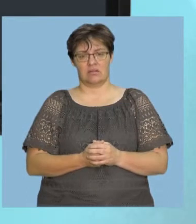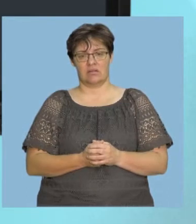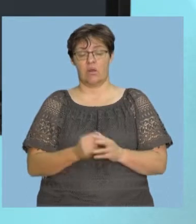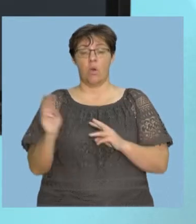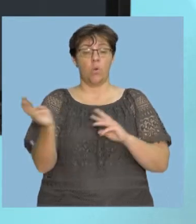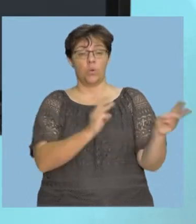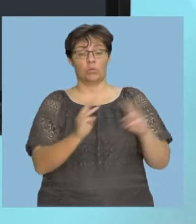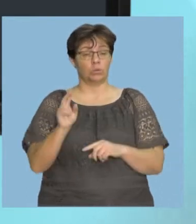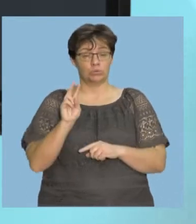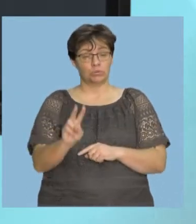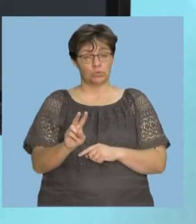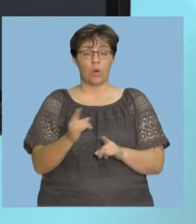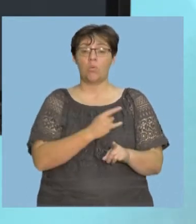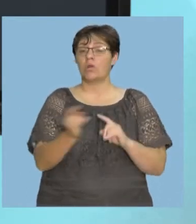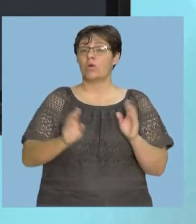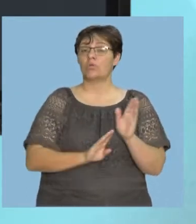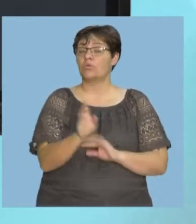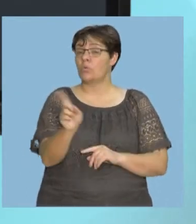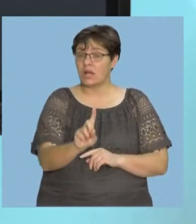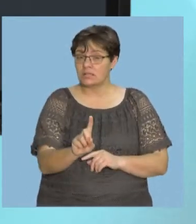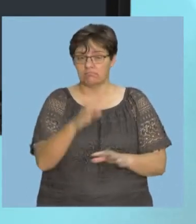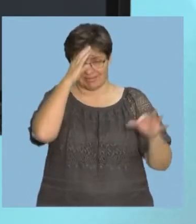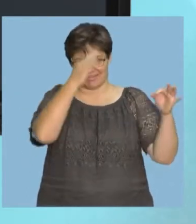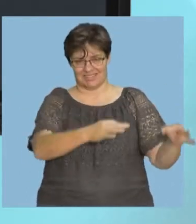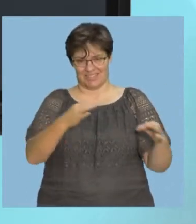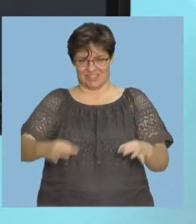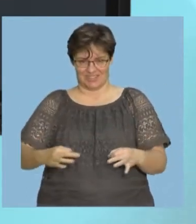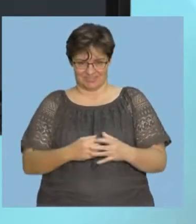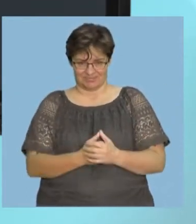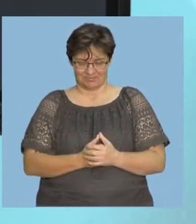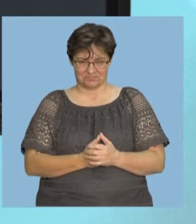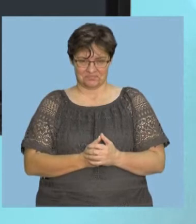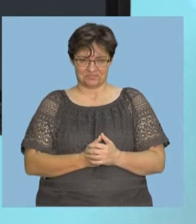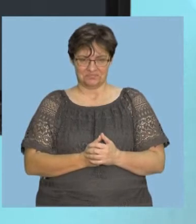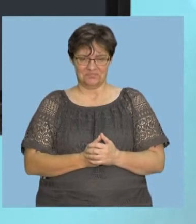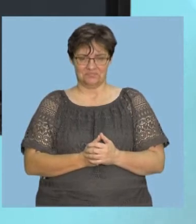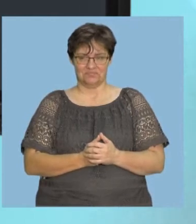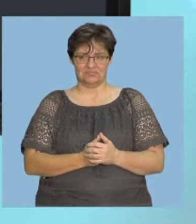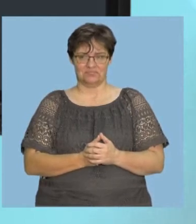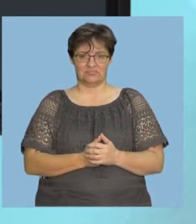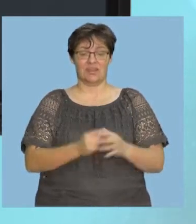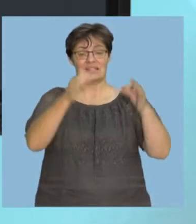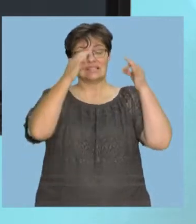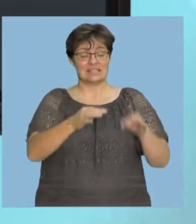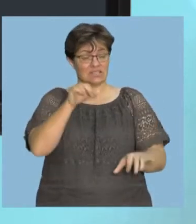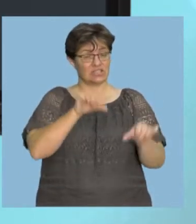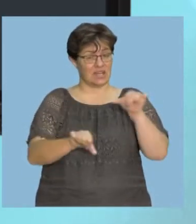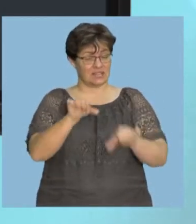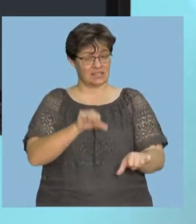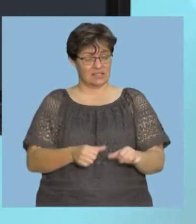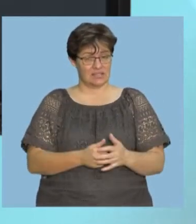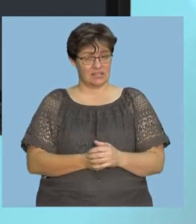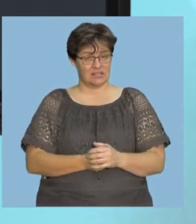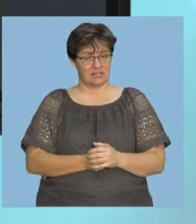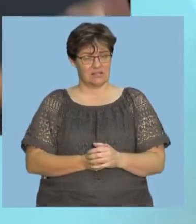War II was won by using decisions. Okay, so decision science,